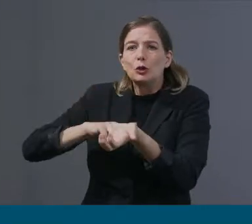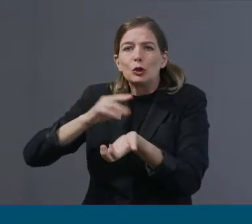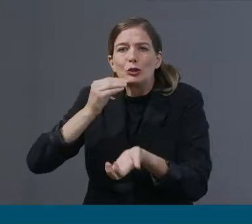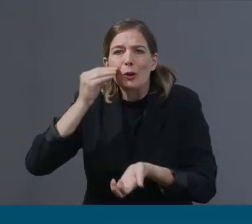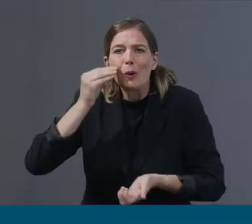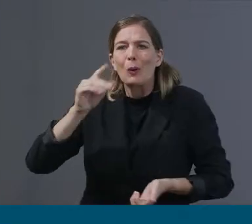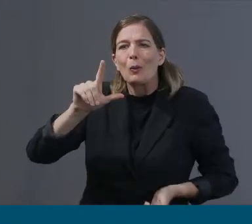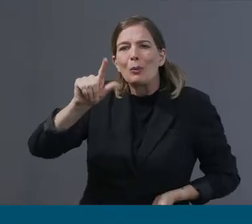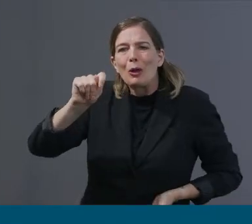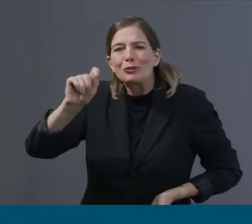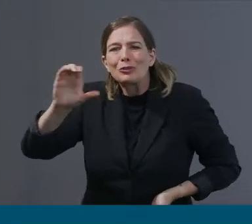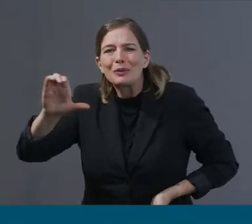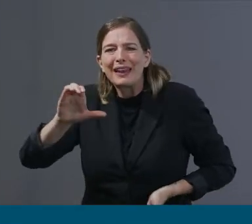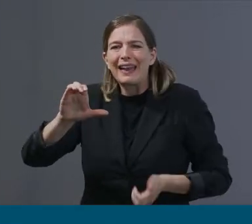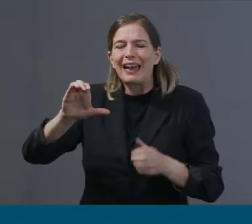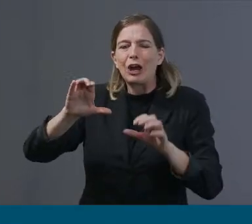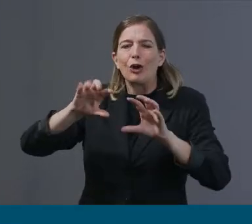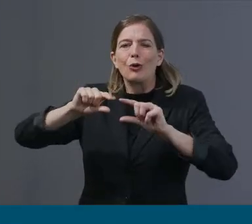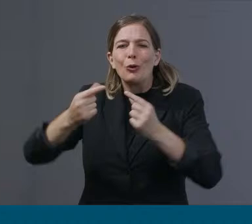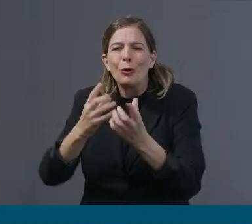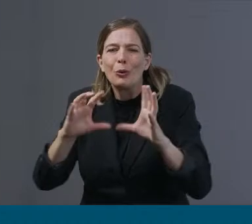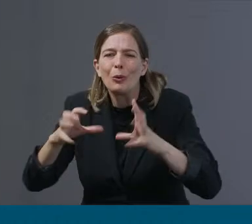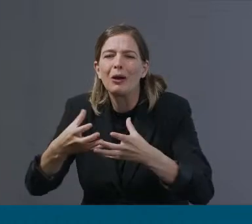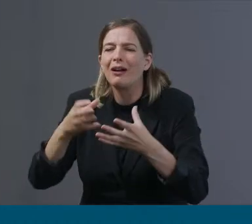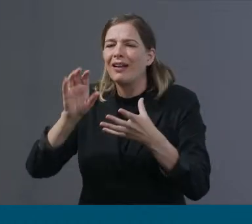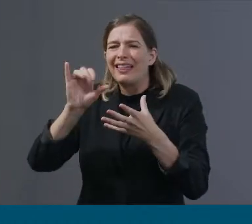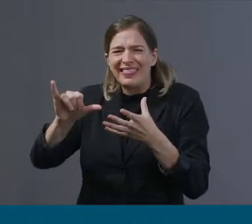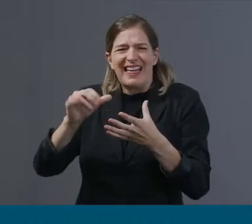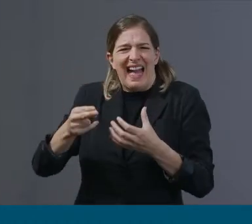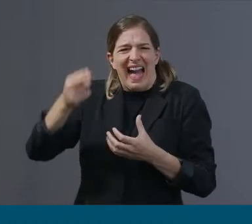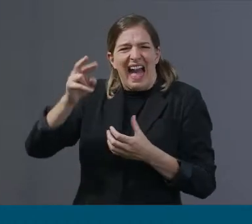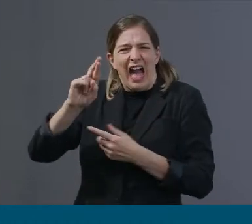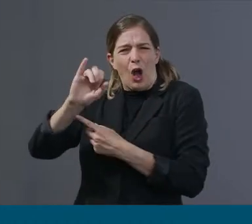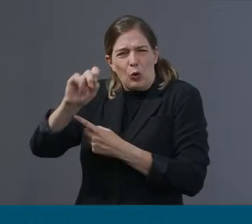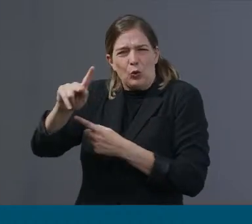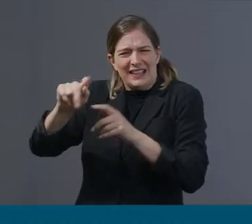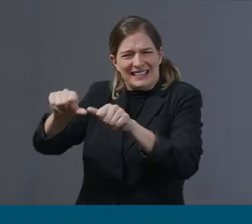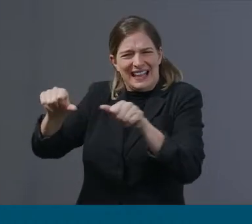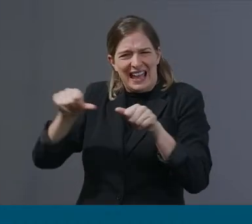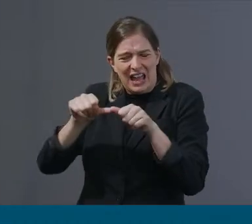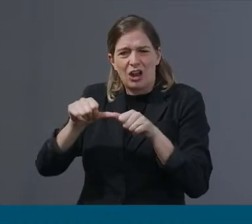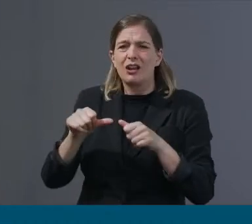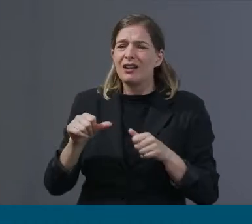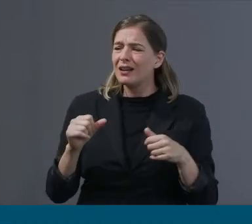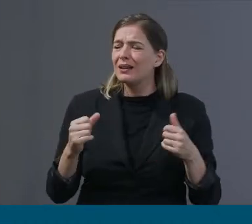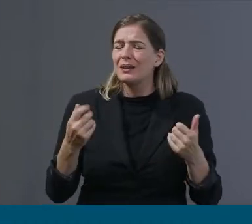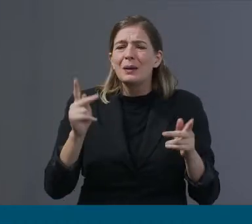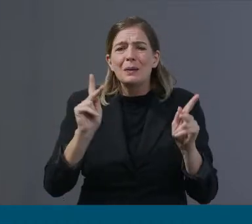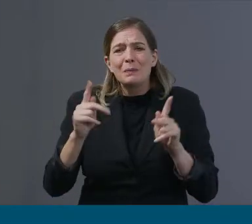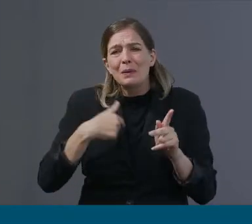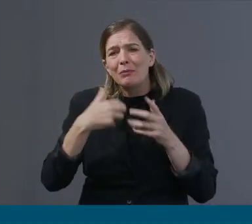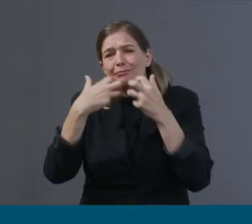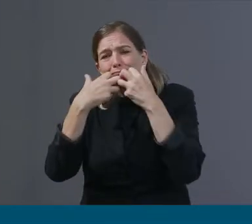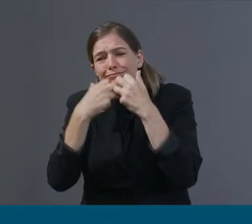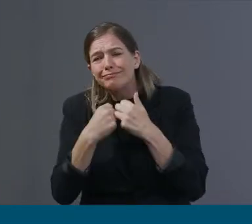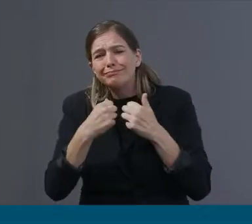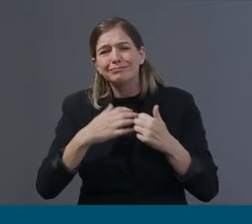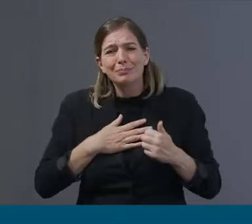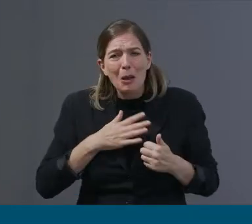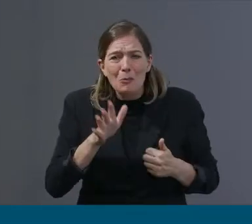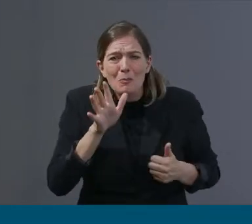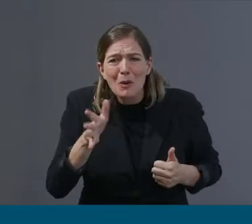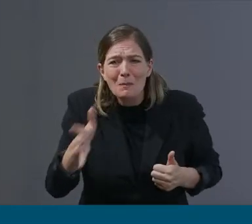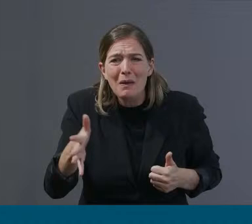loved relationships, I've talked oftentimes about my grandmother, and I know there's other folks in the audience here who their mom